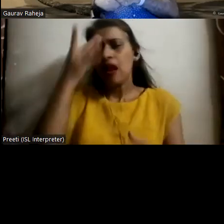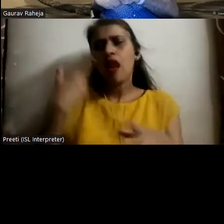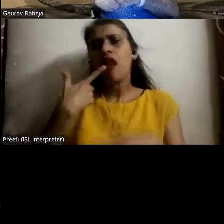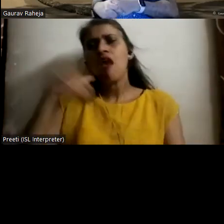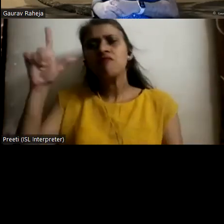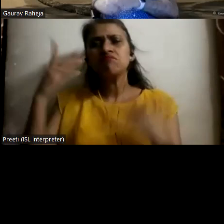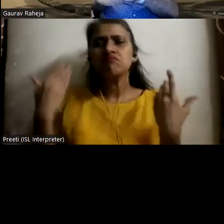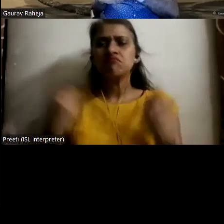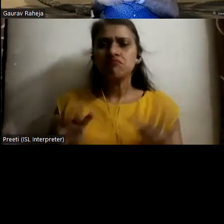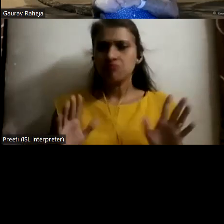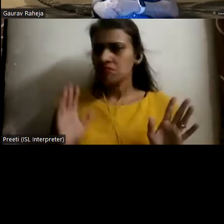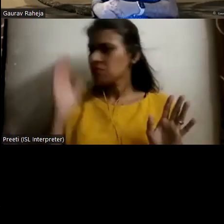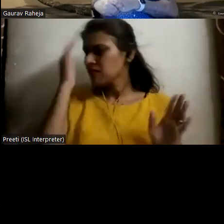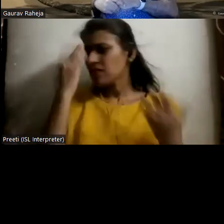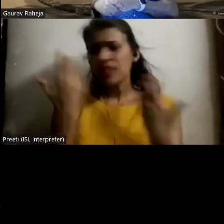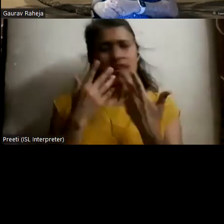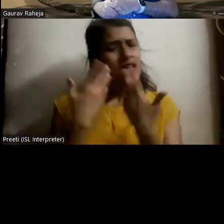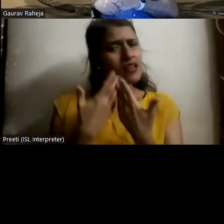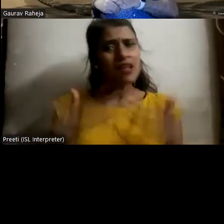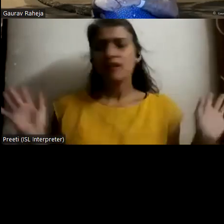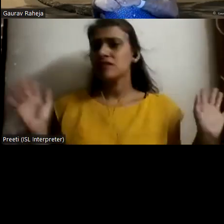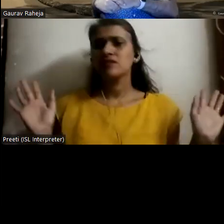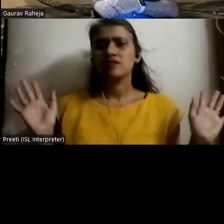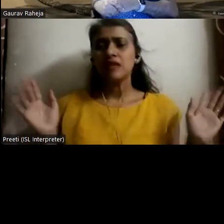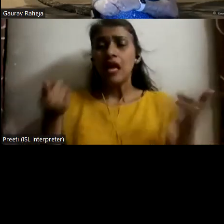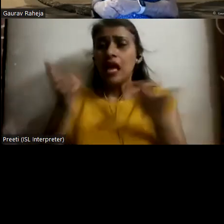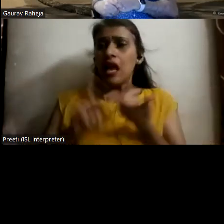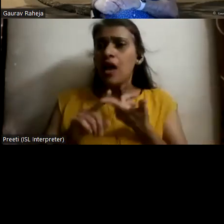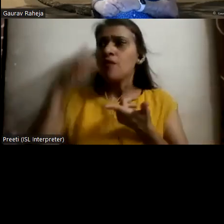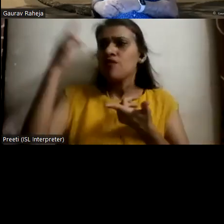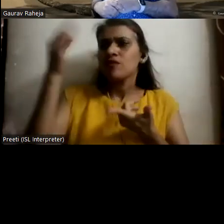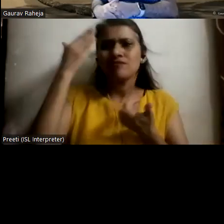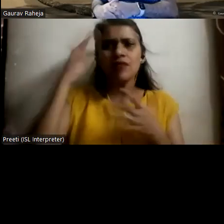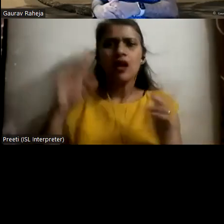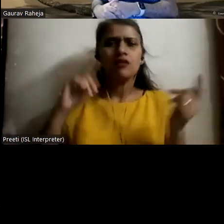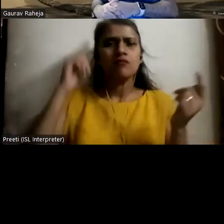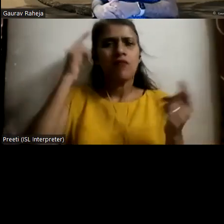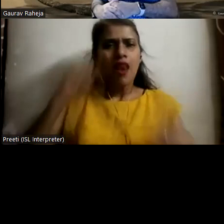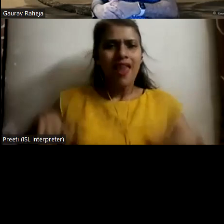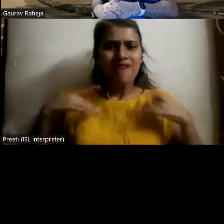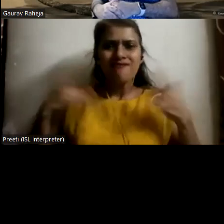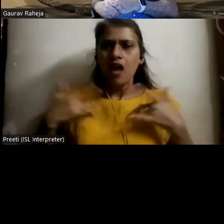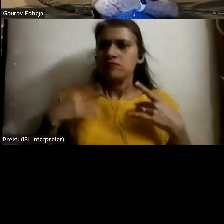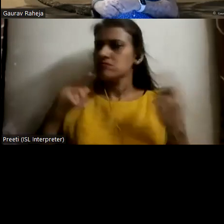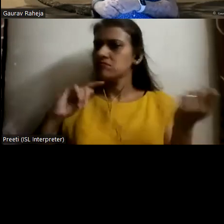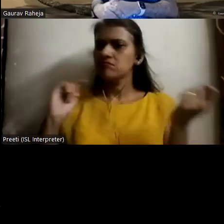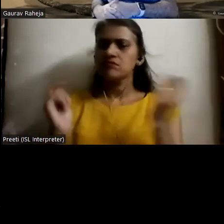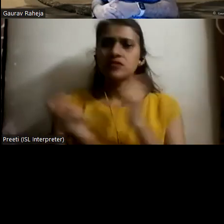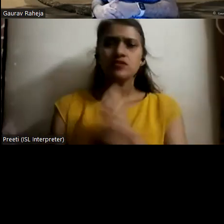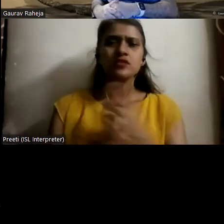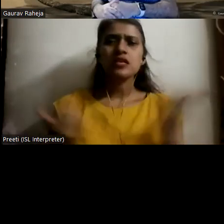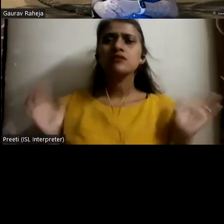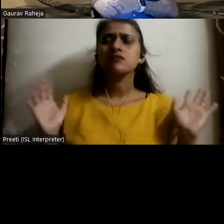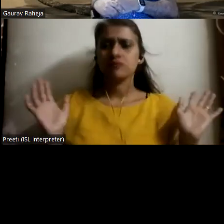all subject to multiple forms of life-changing scenarios. So please